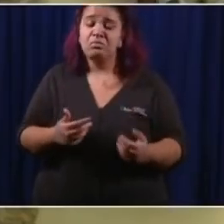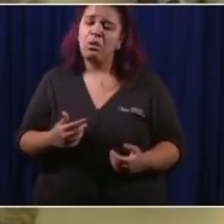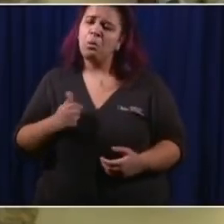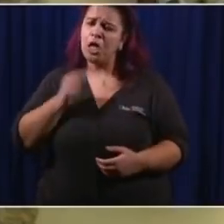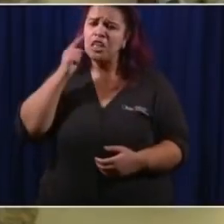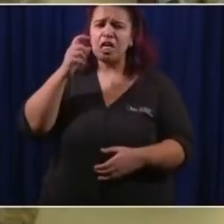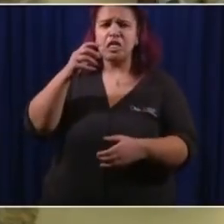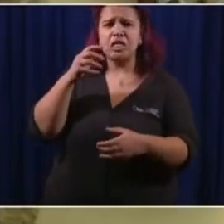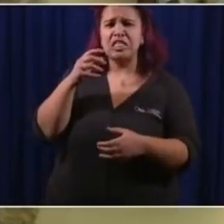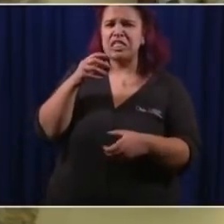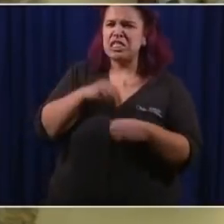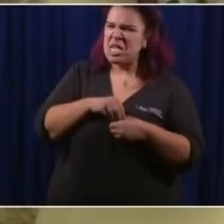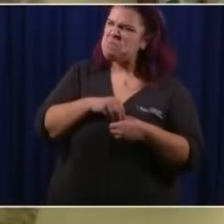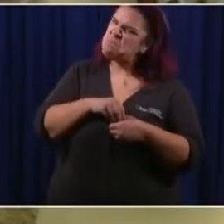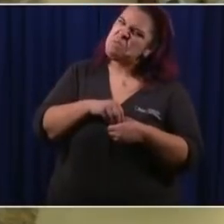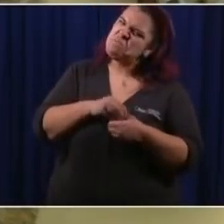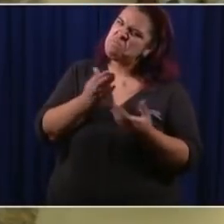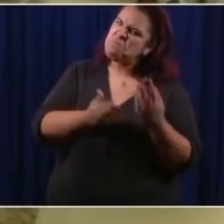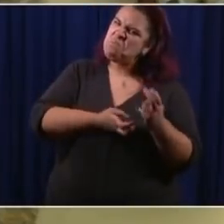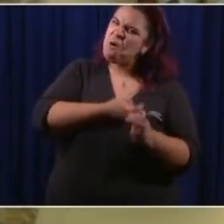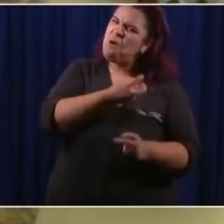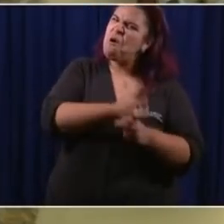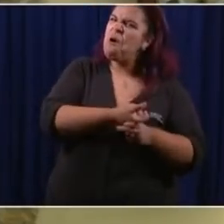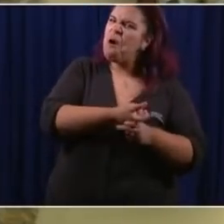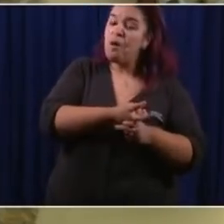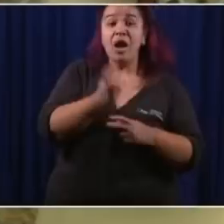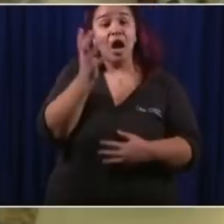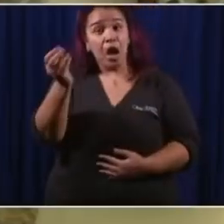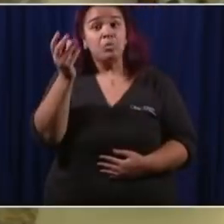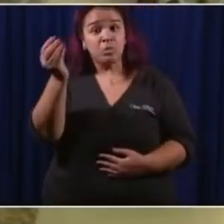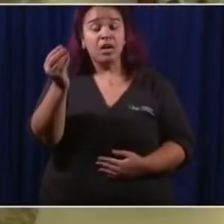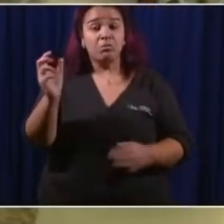I grew up in a high school that had a very, very small gym.